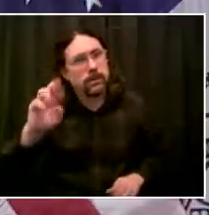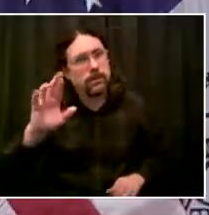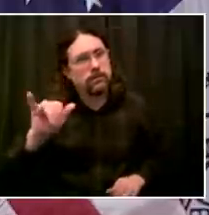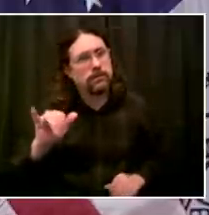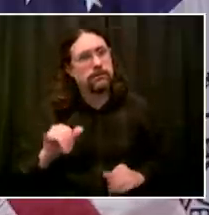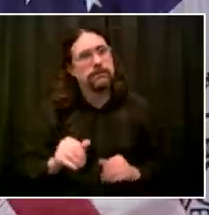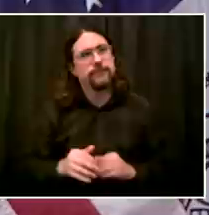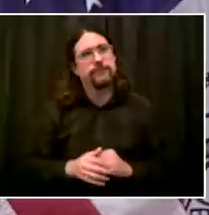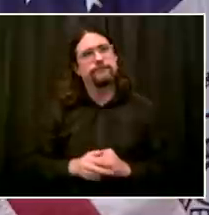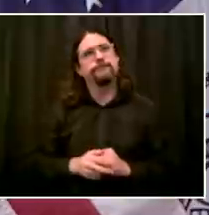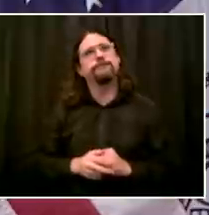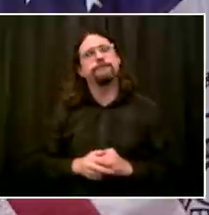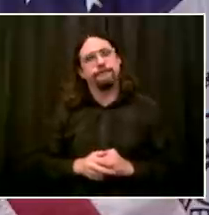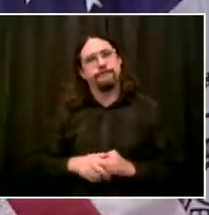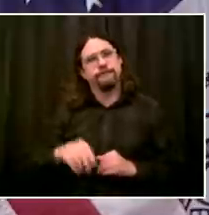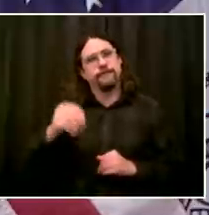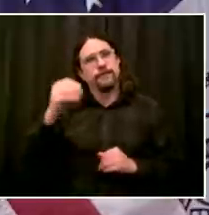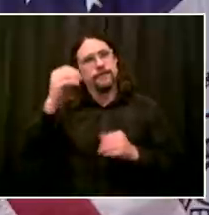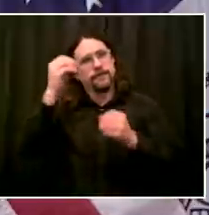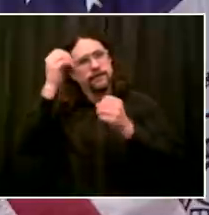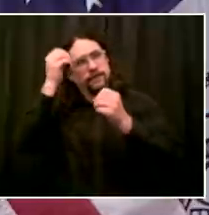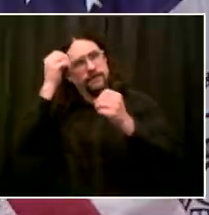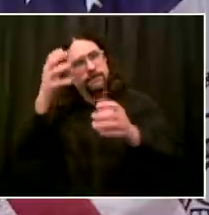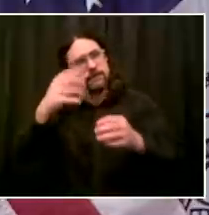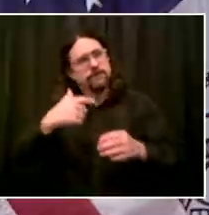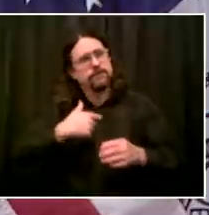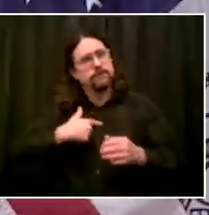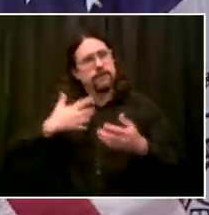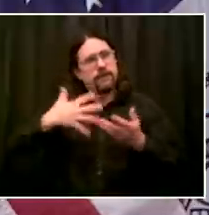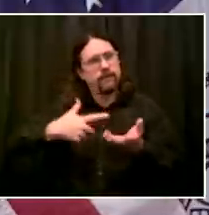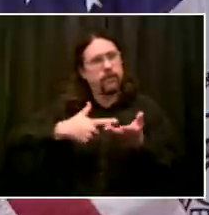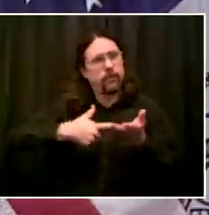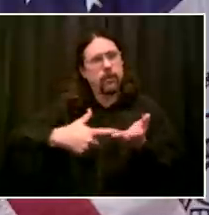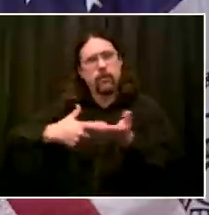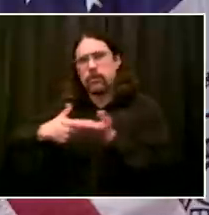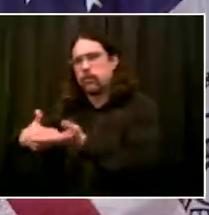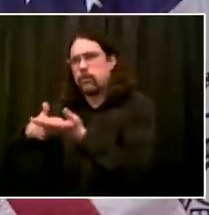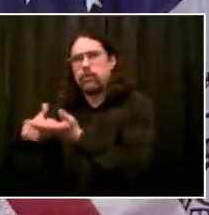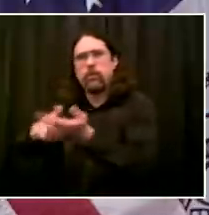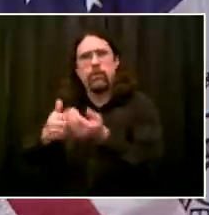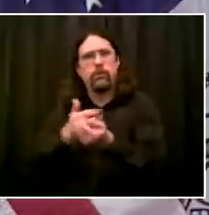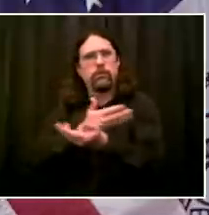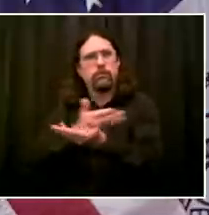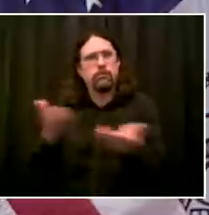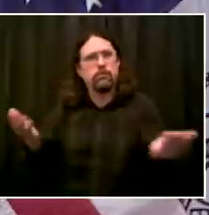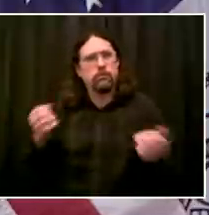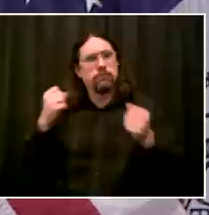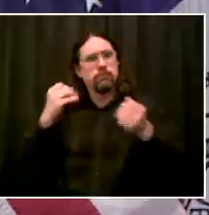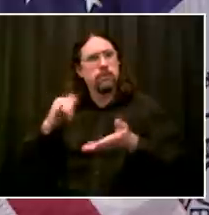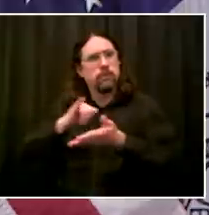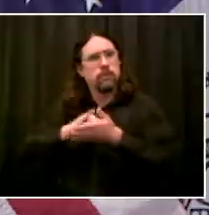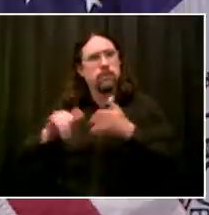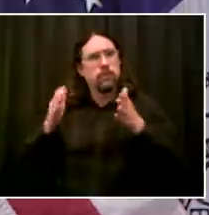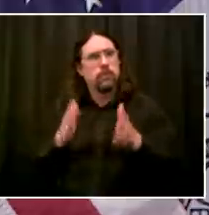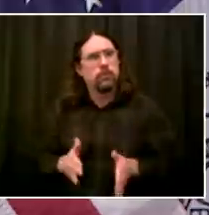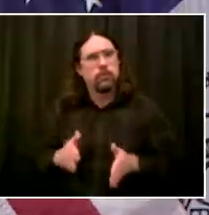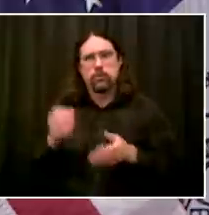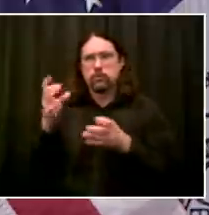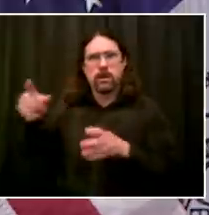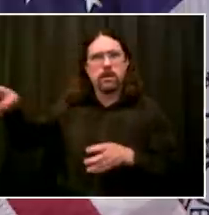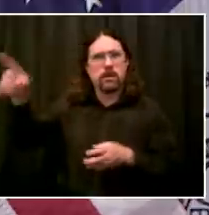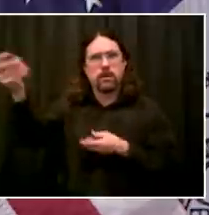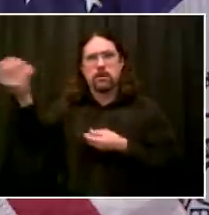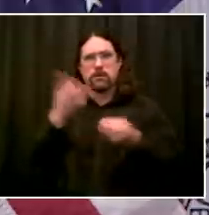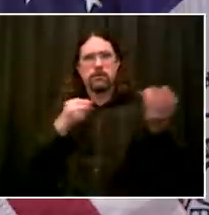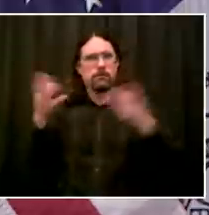extremely helpful and informative, and that I think you guys have asked a lot of really pertinent questions and has led to a very helpful